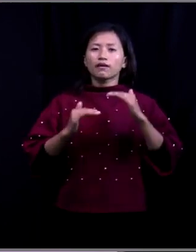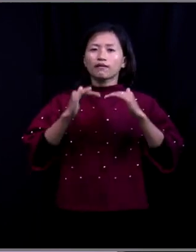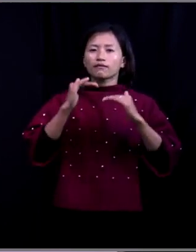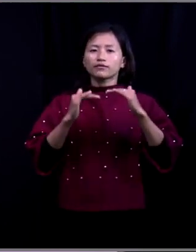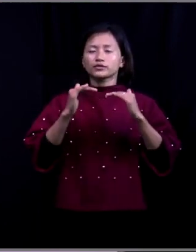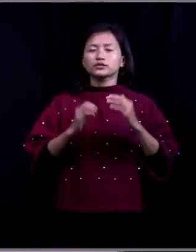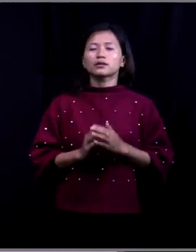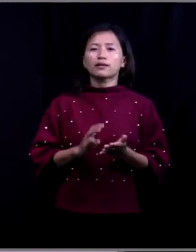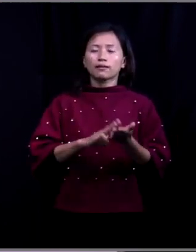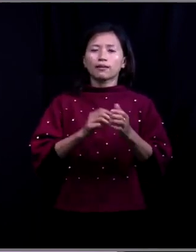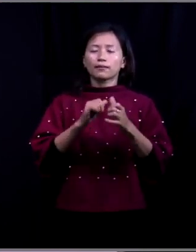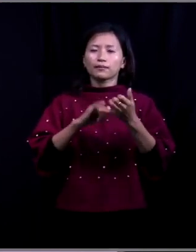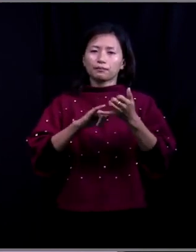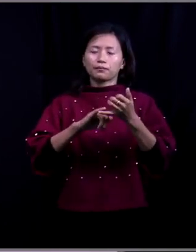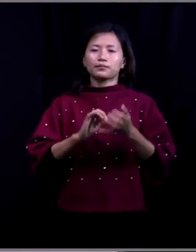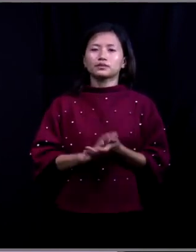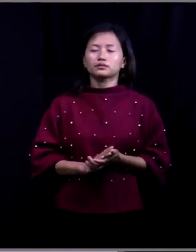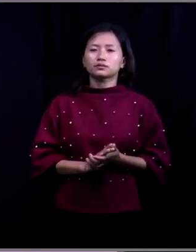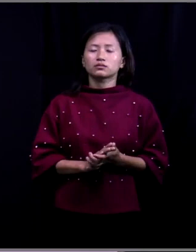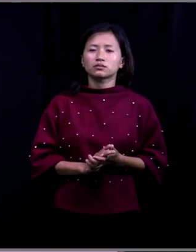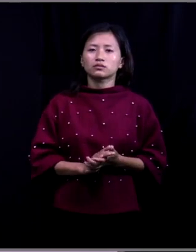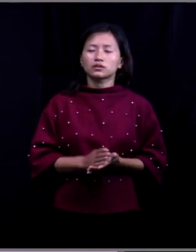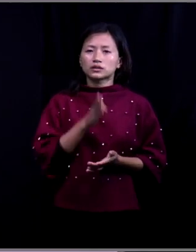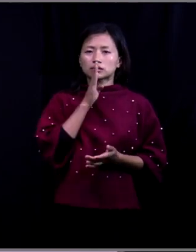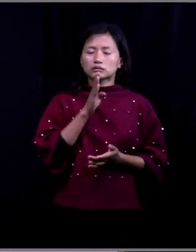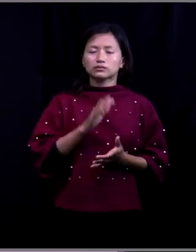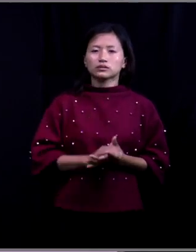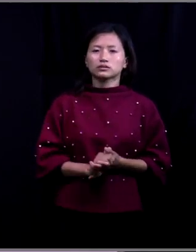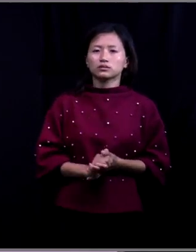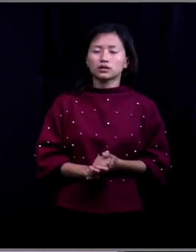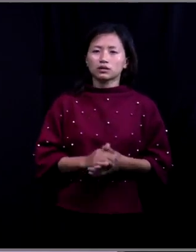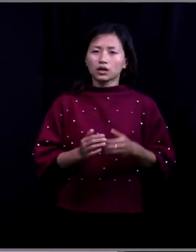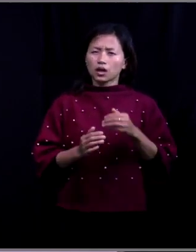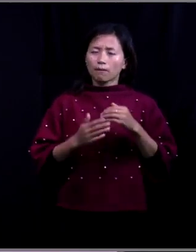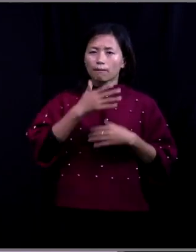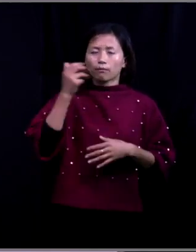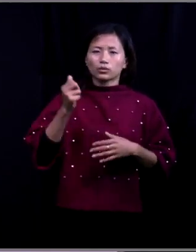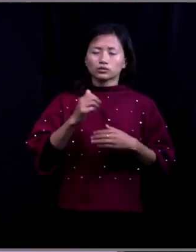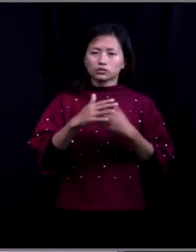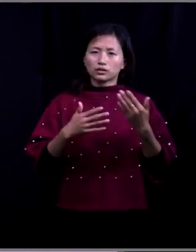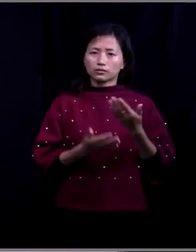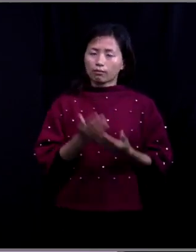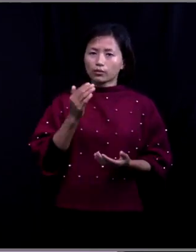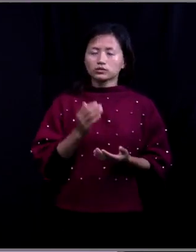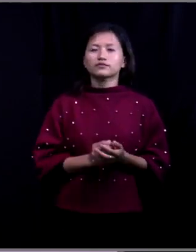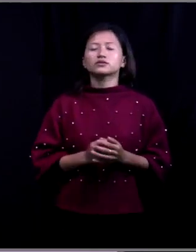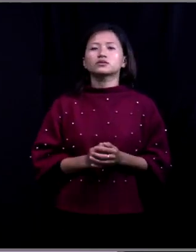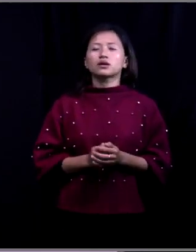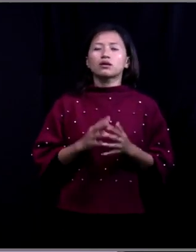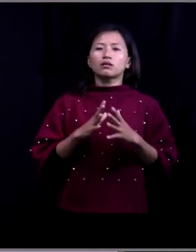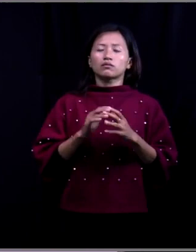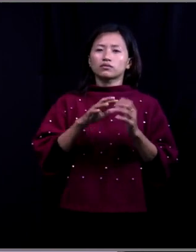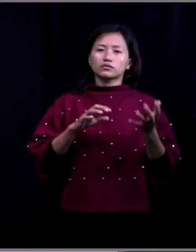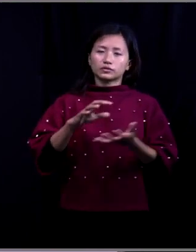mass. Why are we using average mass? It is because most of the known elements, they occur as a